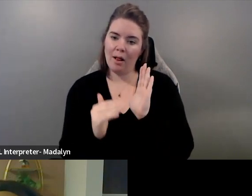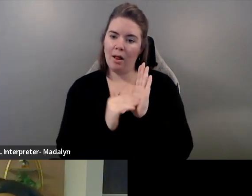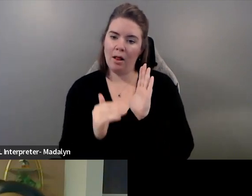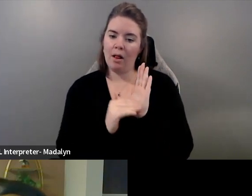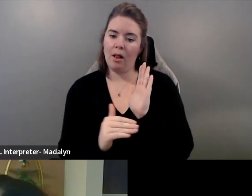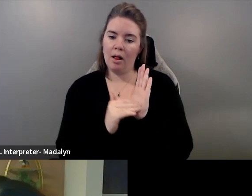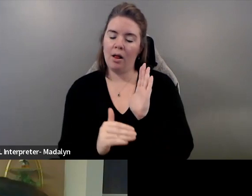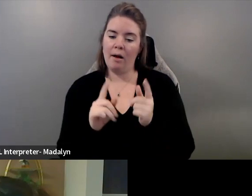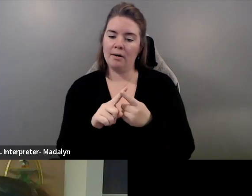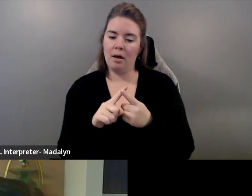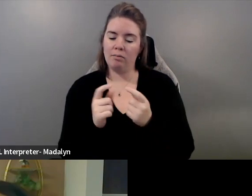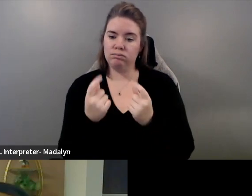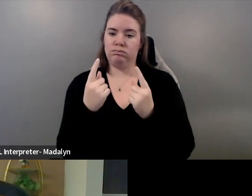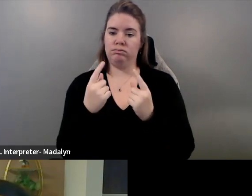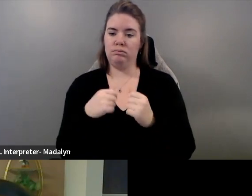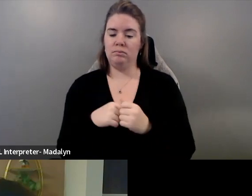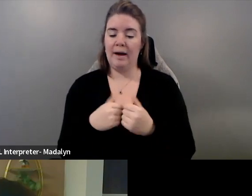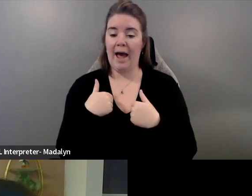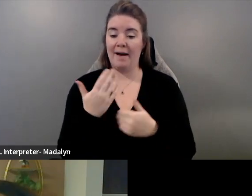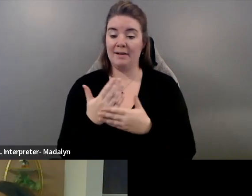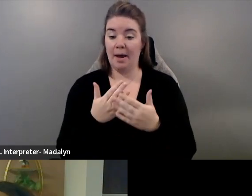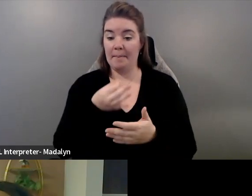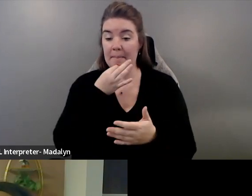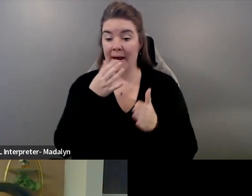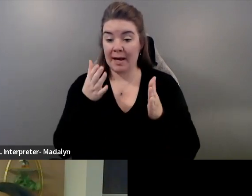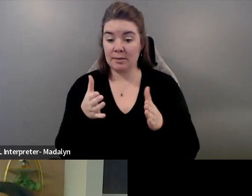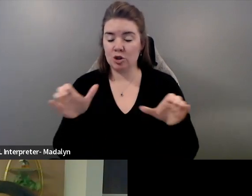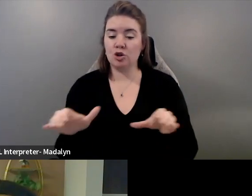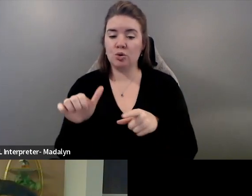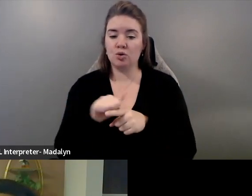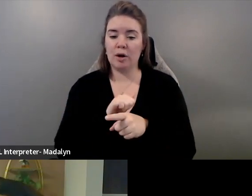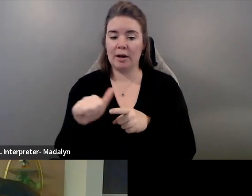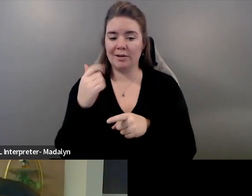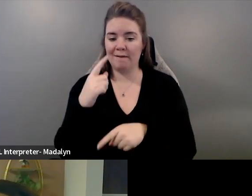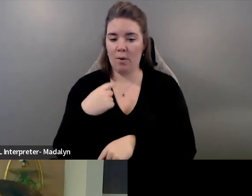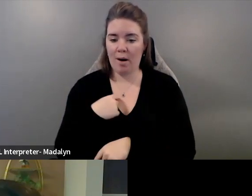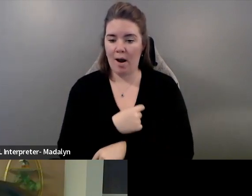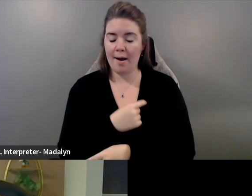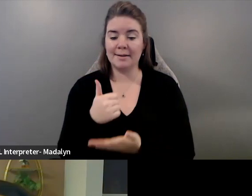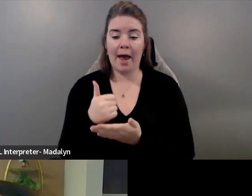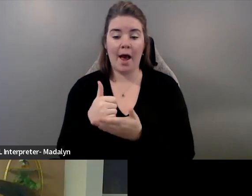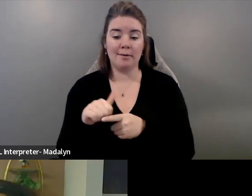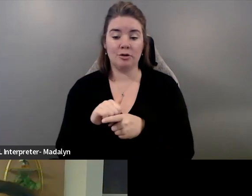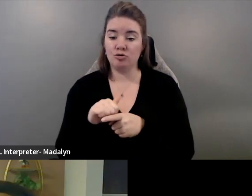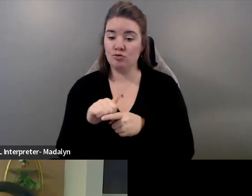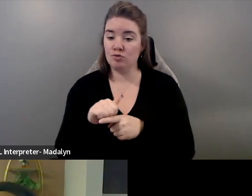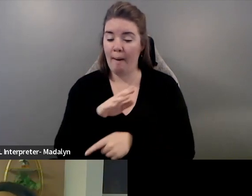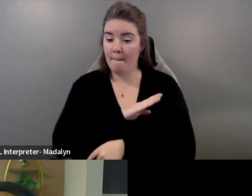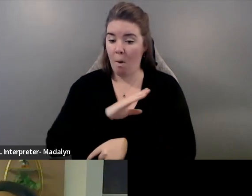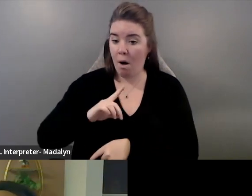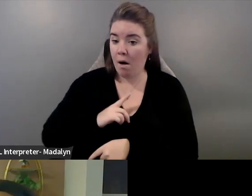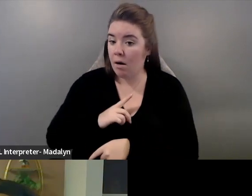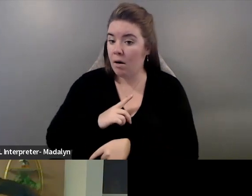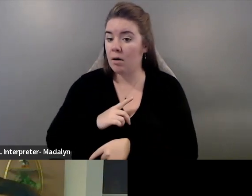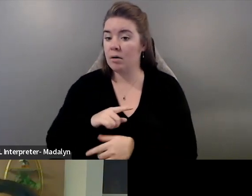it. We have some of our experts that do the trainings for us and help train your board and different things like that.